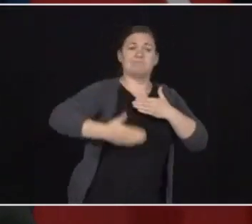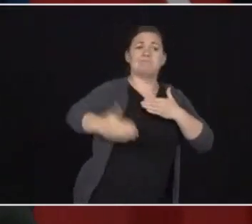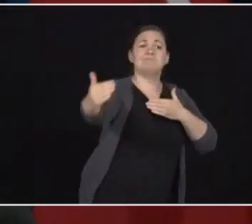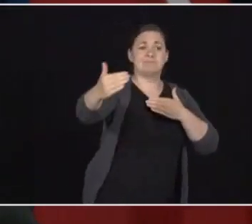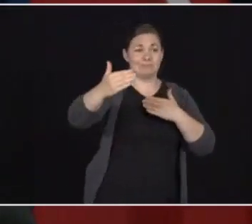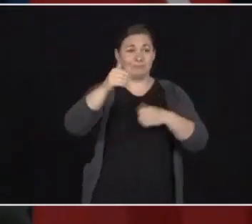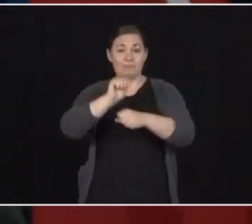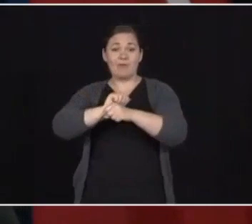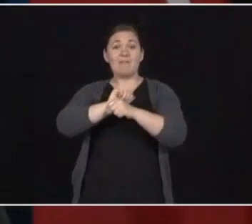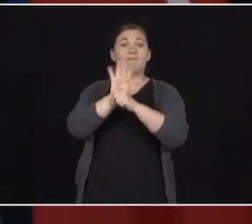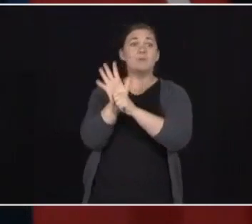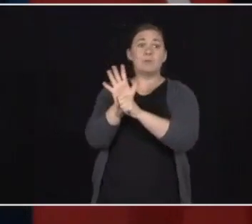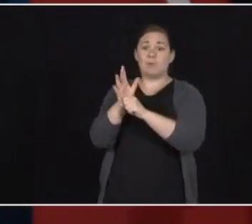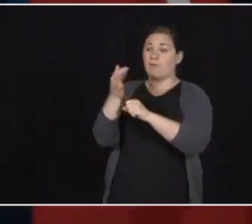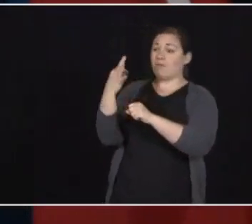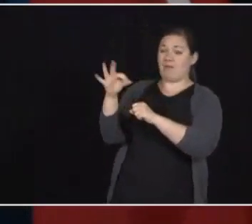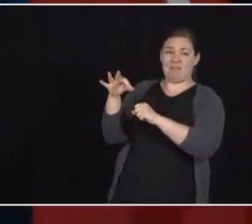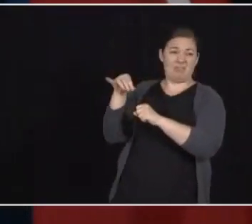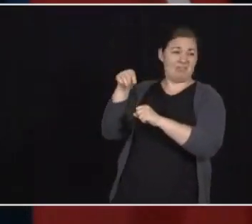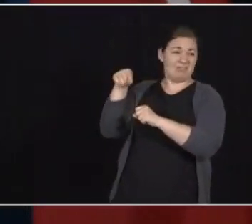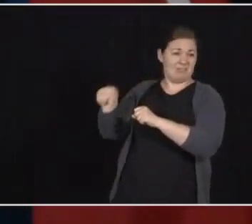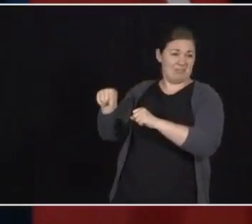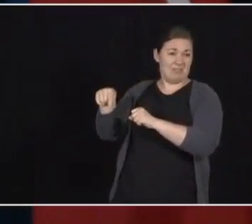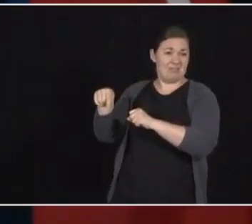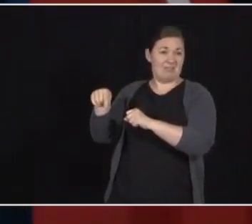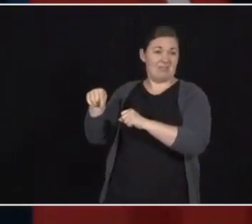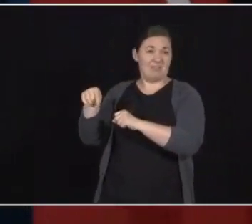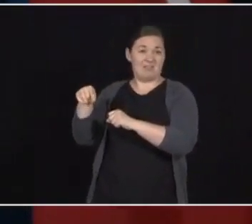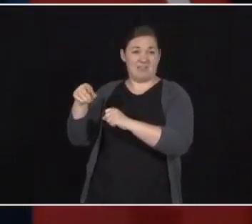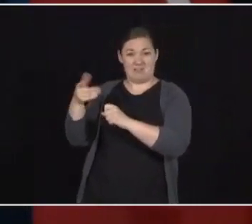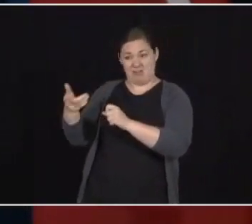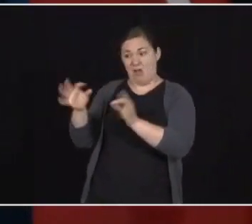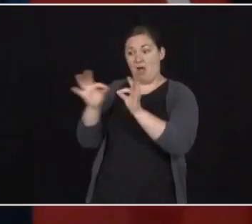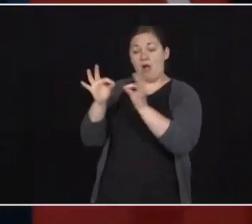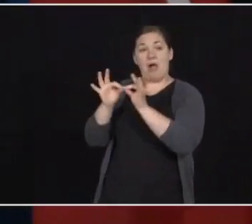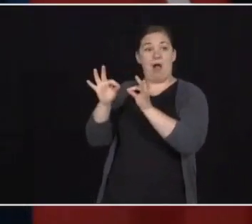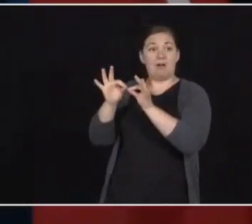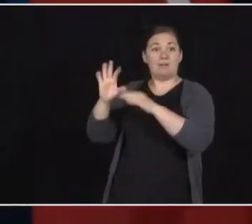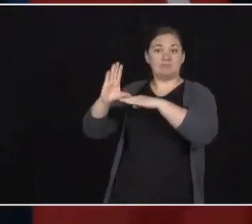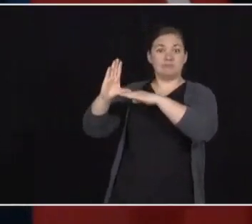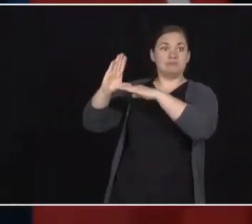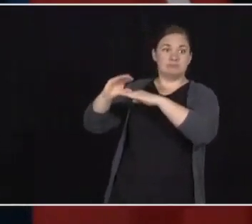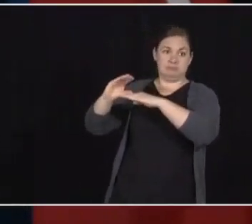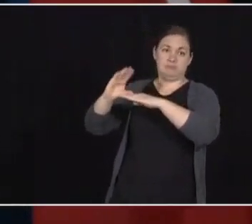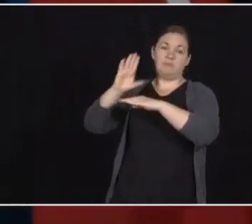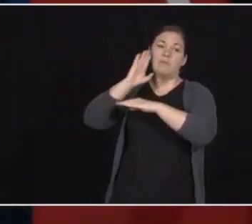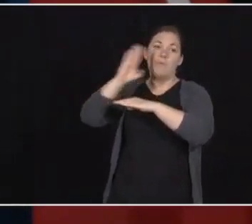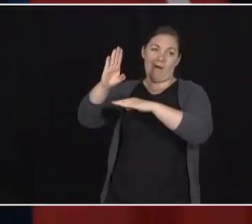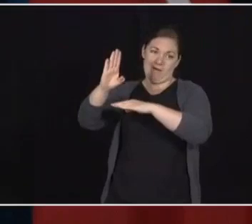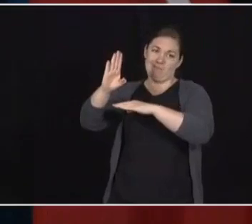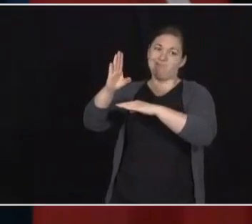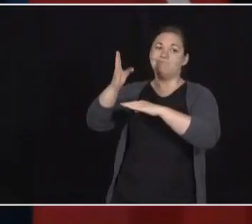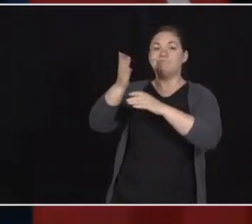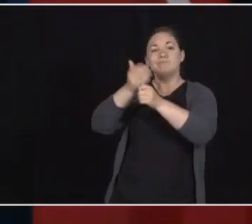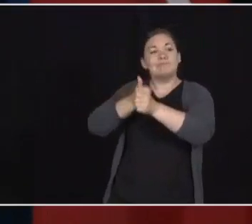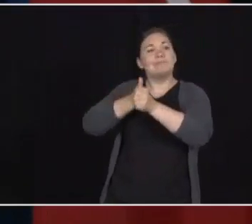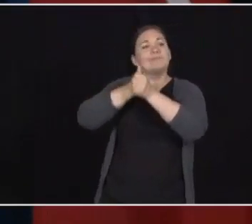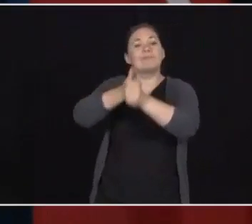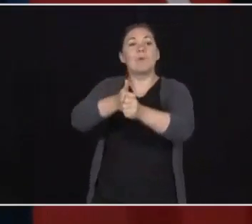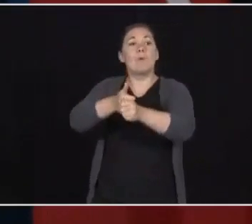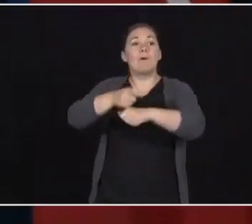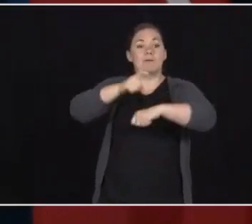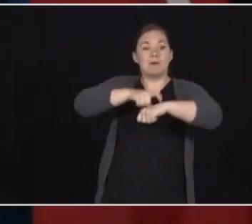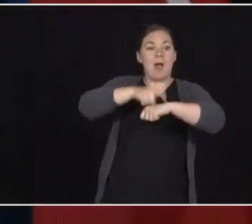COVID-19 recovery rate for all time of use customers. Families, small businesses,